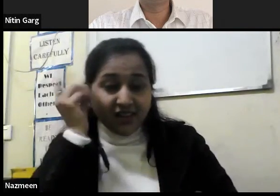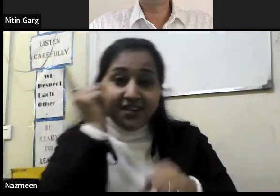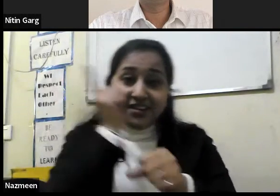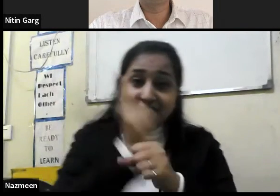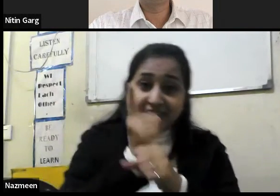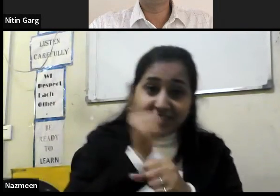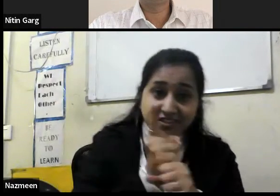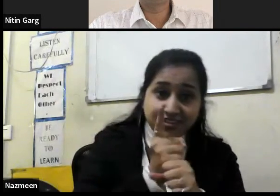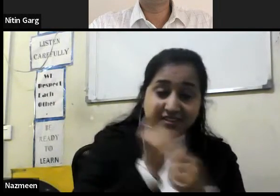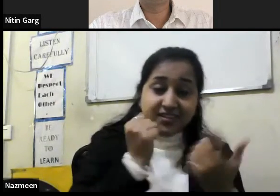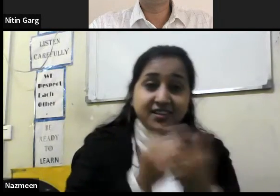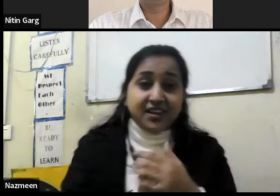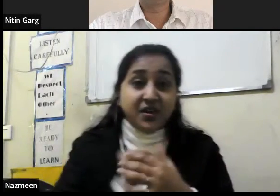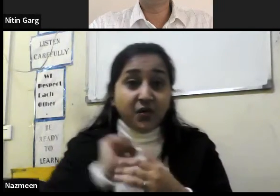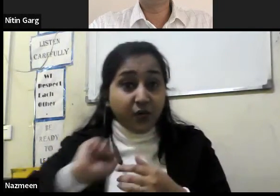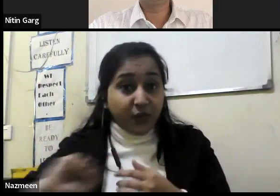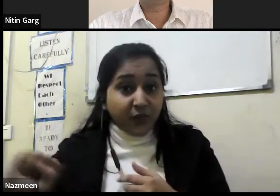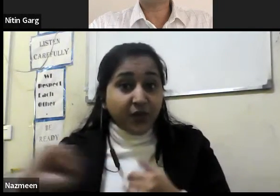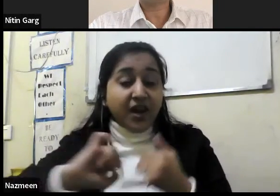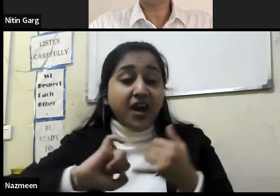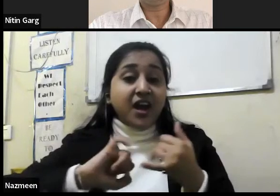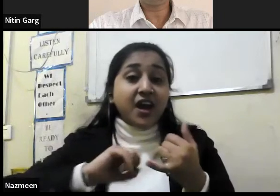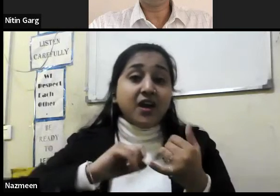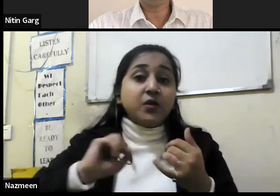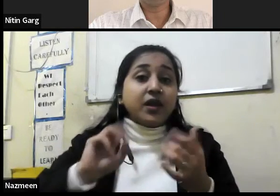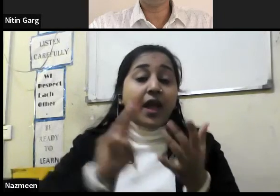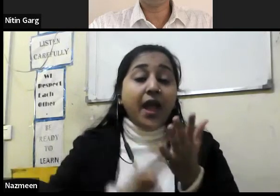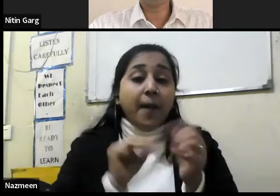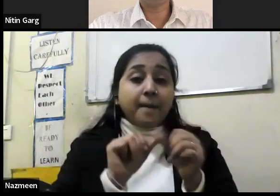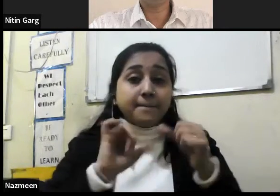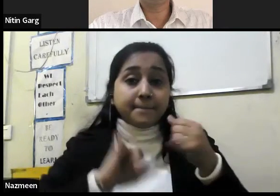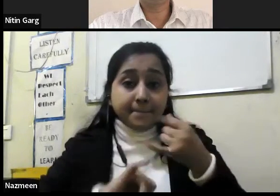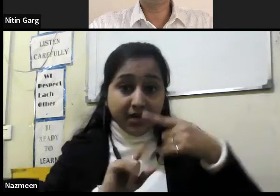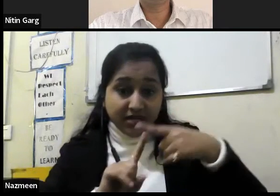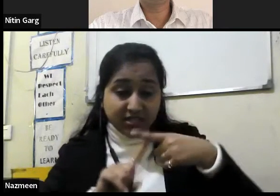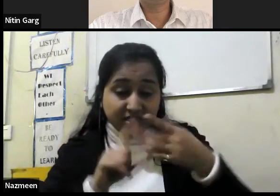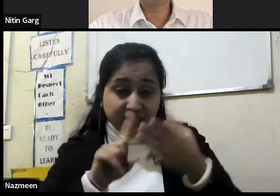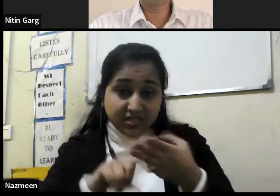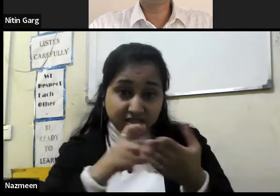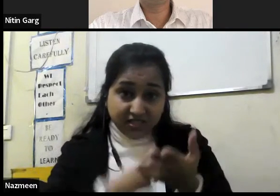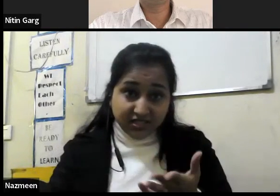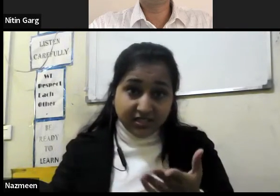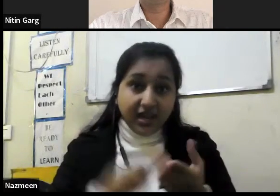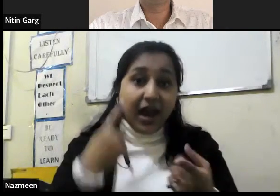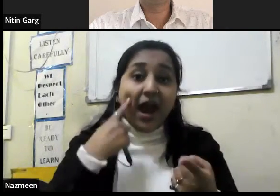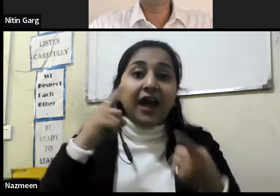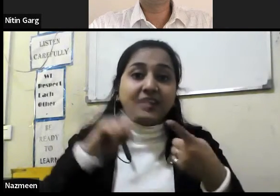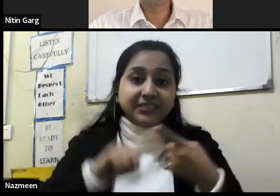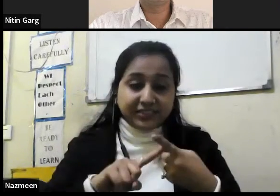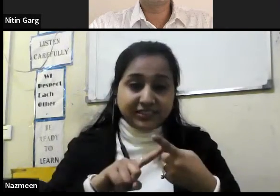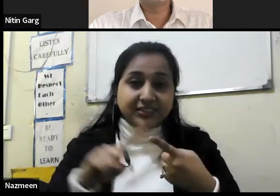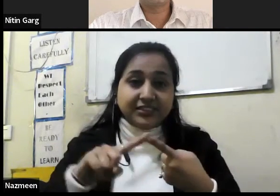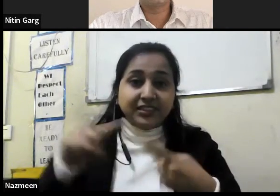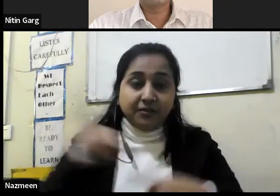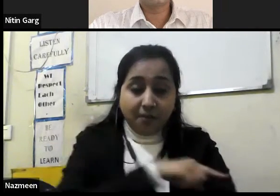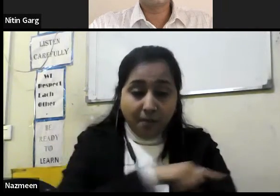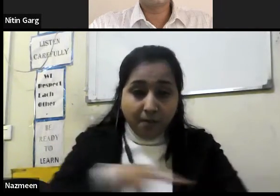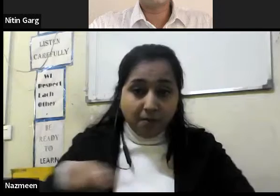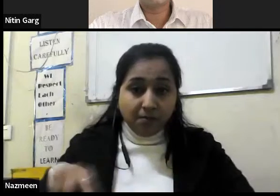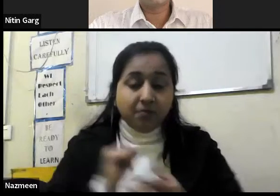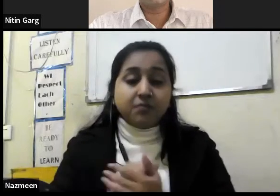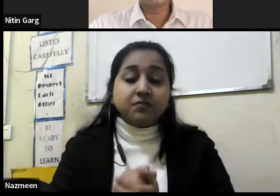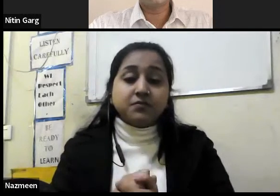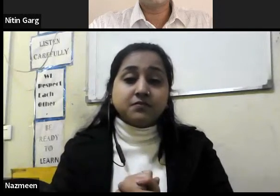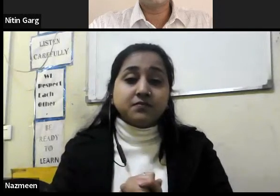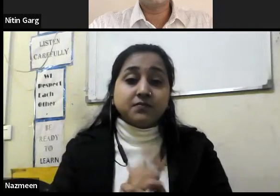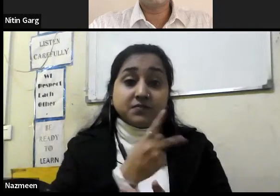forums. Rajshri obtained her master's degree in electrical engineering from IIT Kharagpur, and she has a Six Sigma Black Belt and